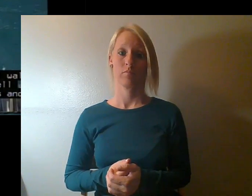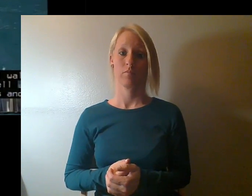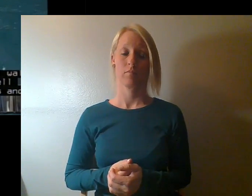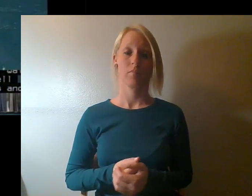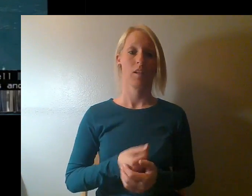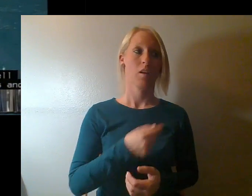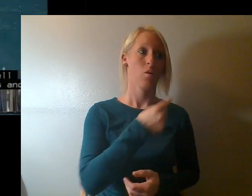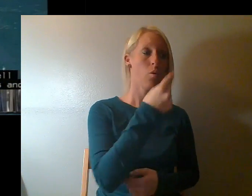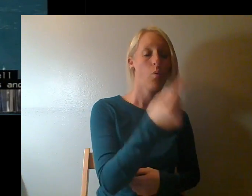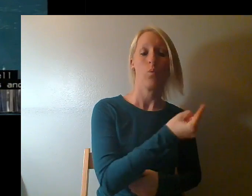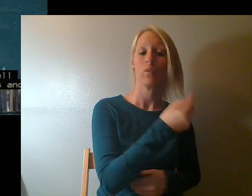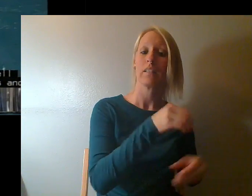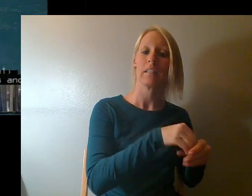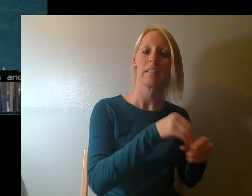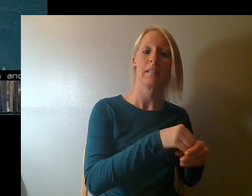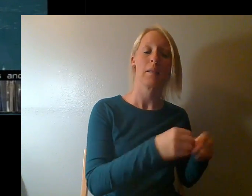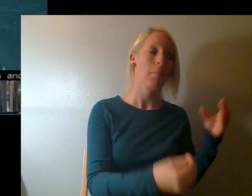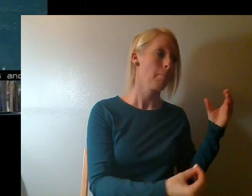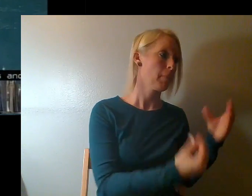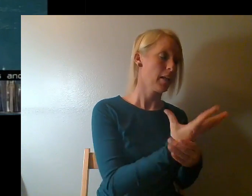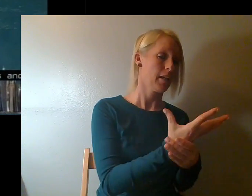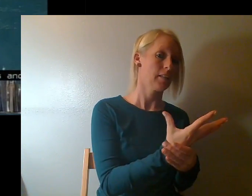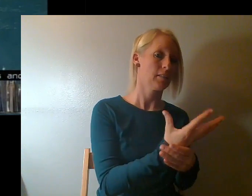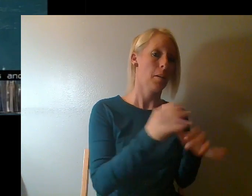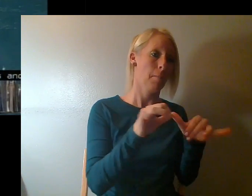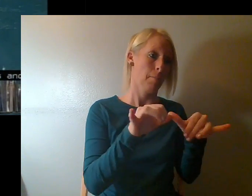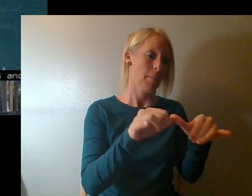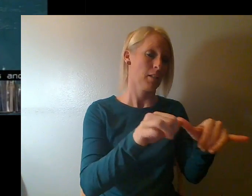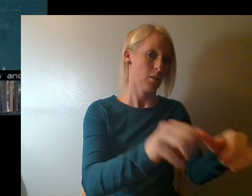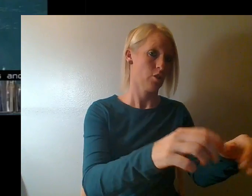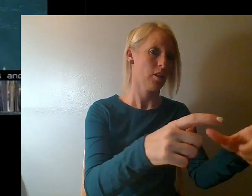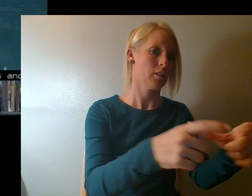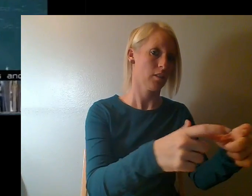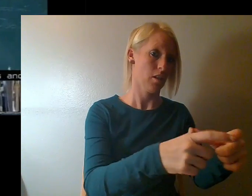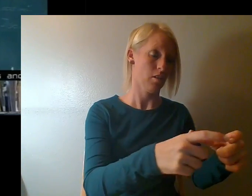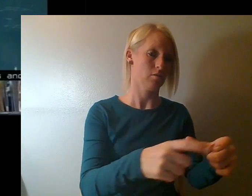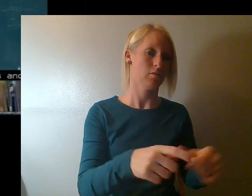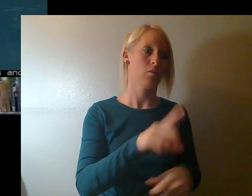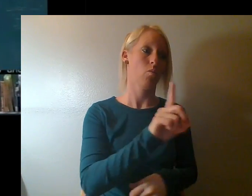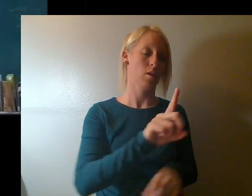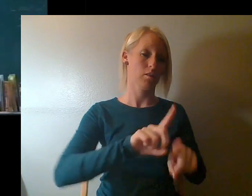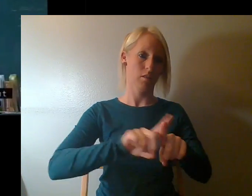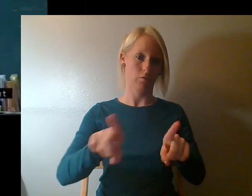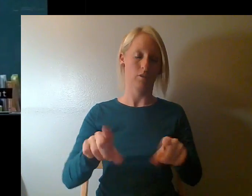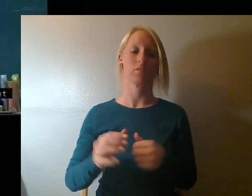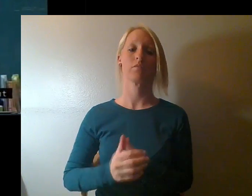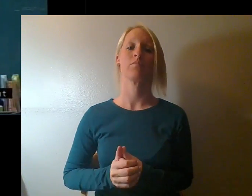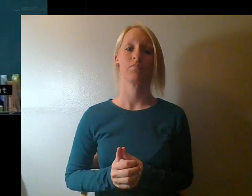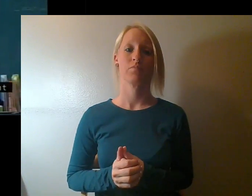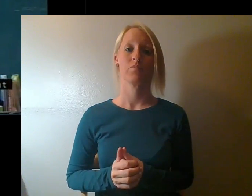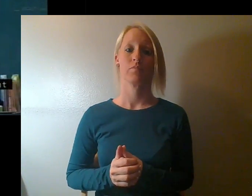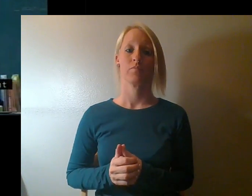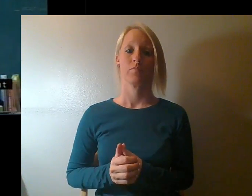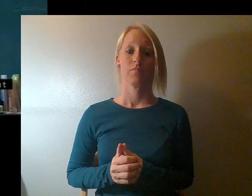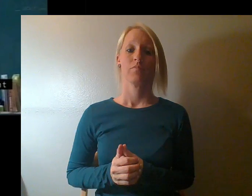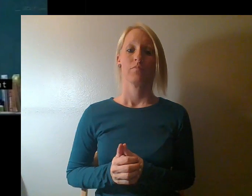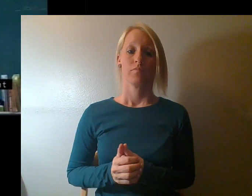and bacteria. So that's one difference. All right? Cell wall is only in plant cells and